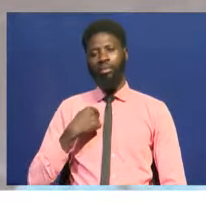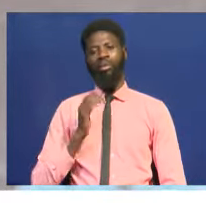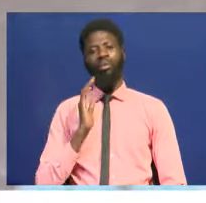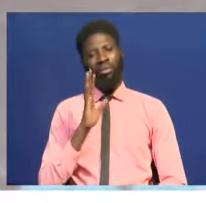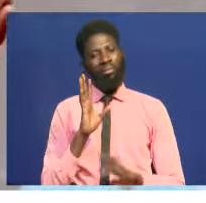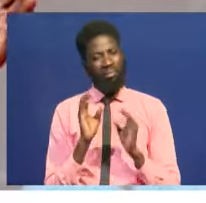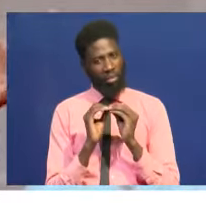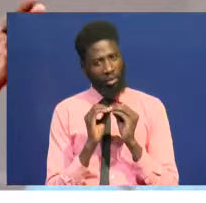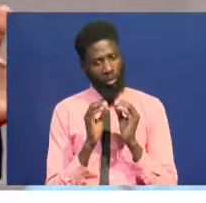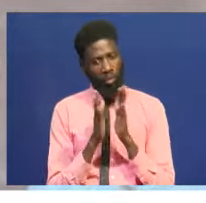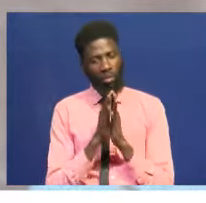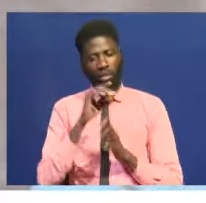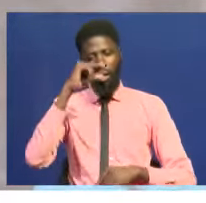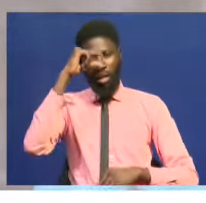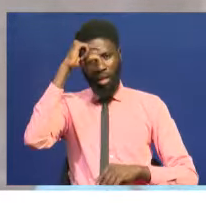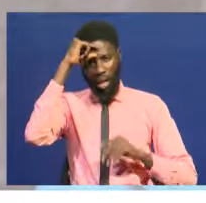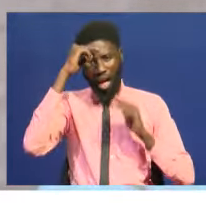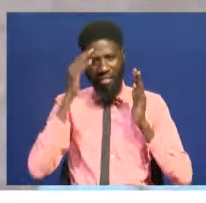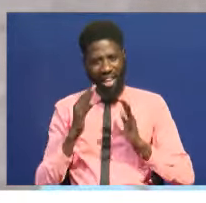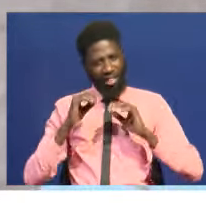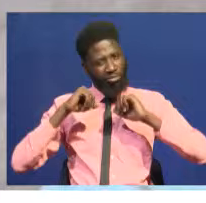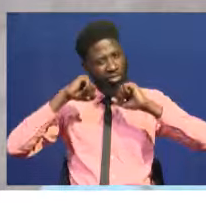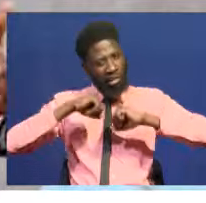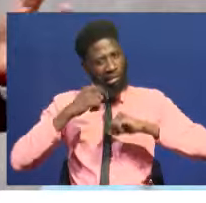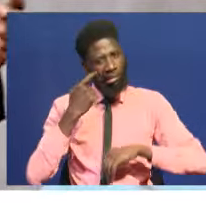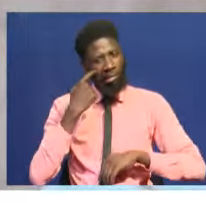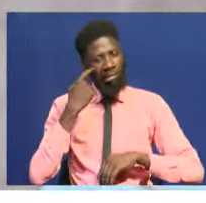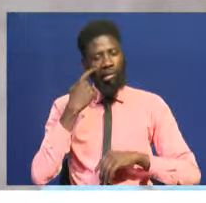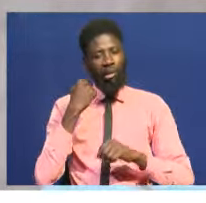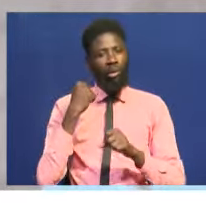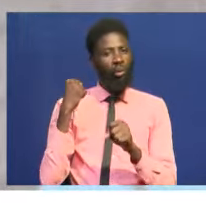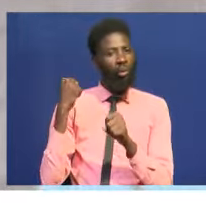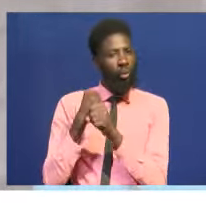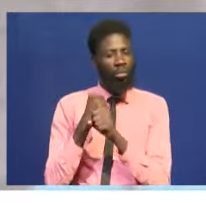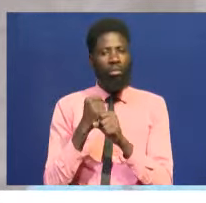ile kazi itatoshana na huyu mama, ndio